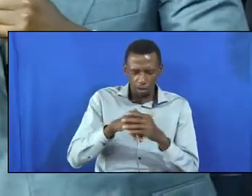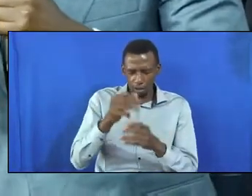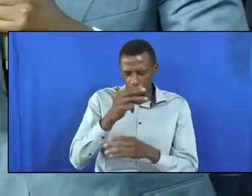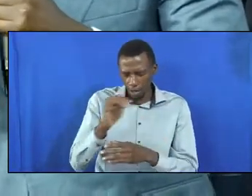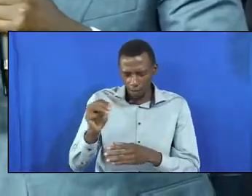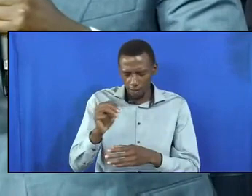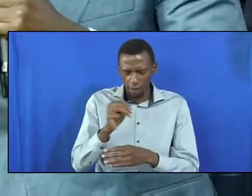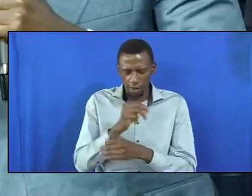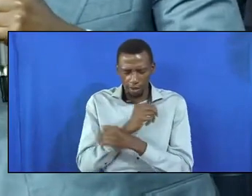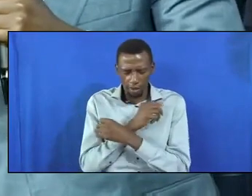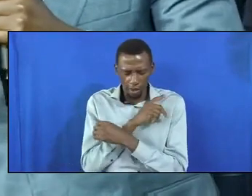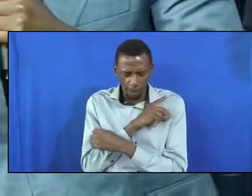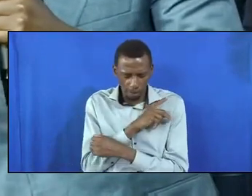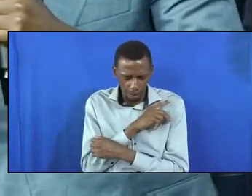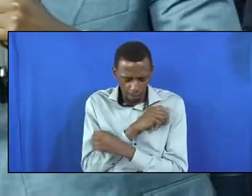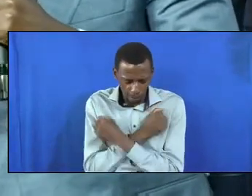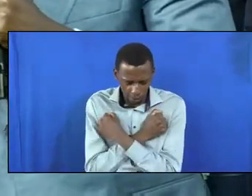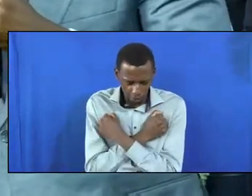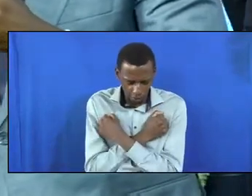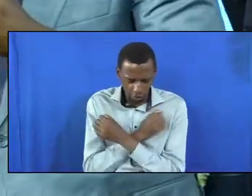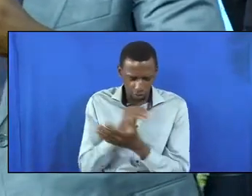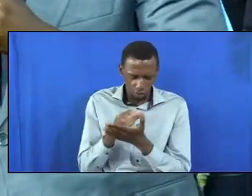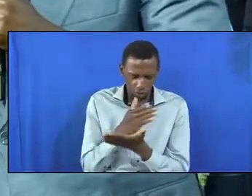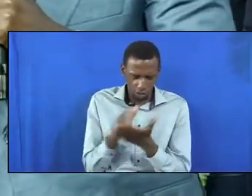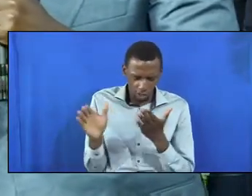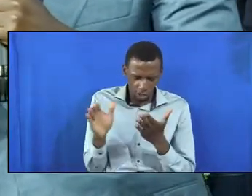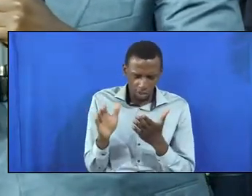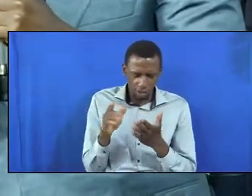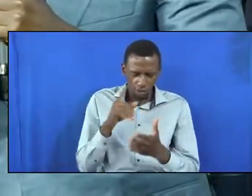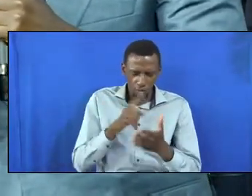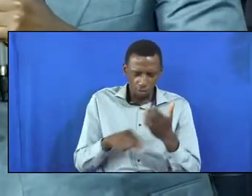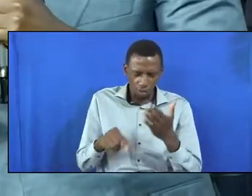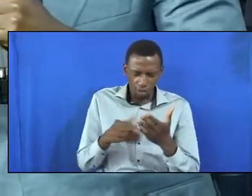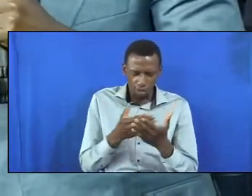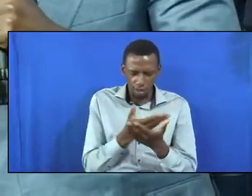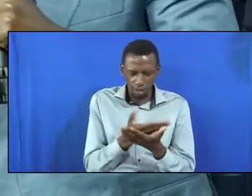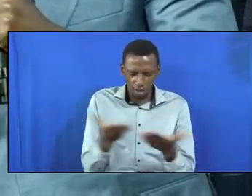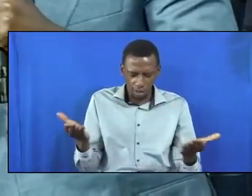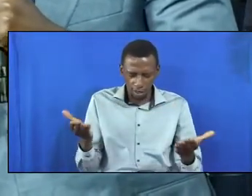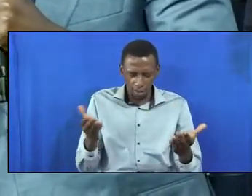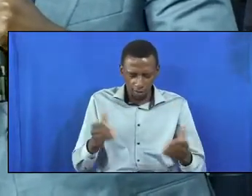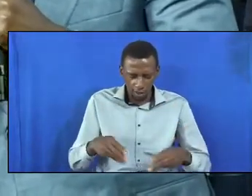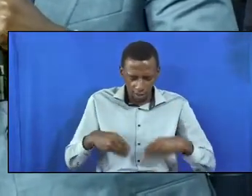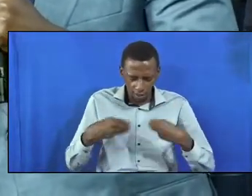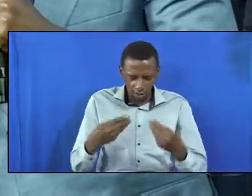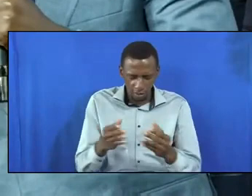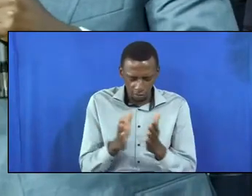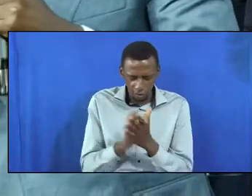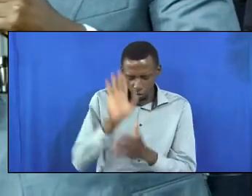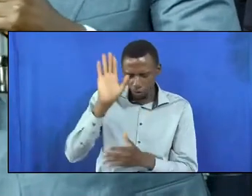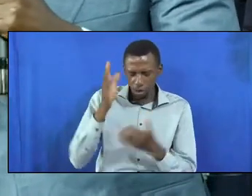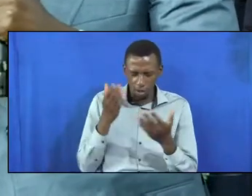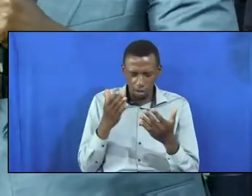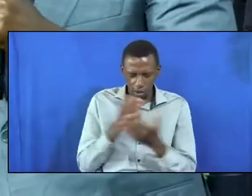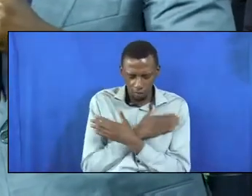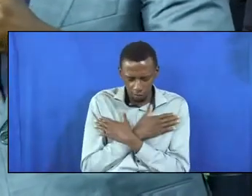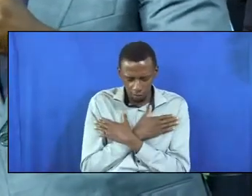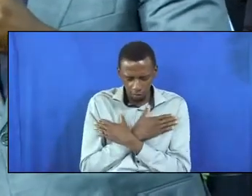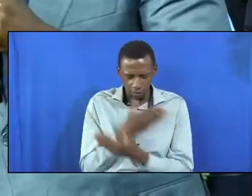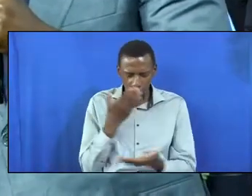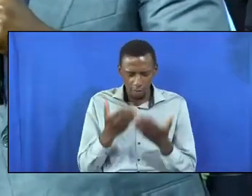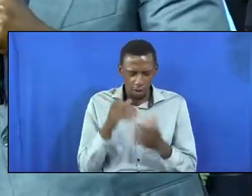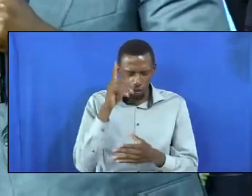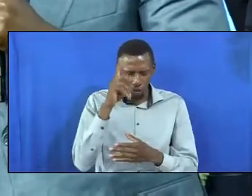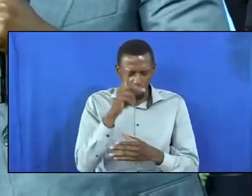to share what they have received with their friends. May you keep them serving you. May